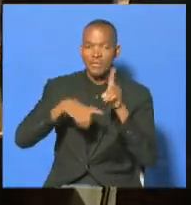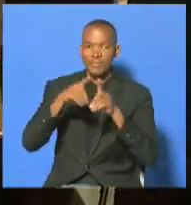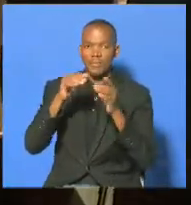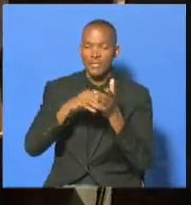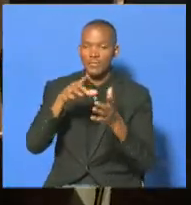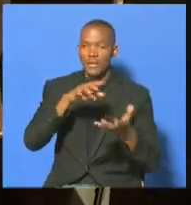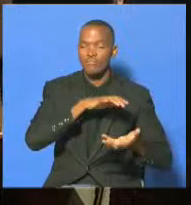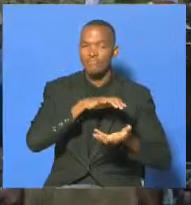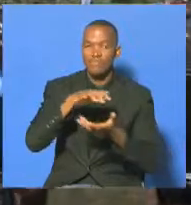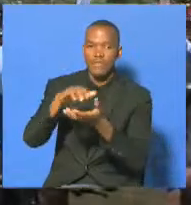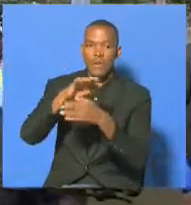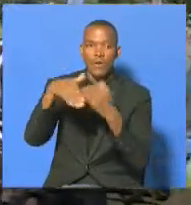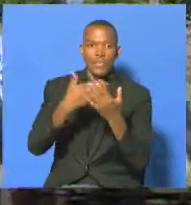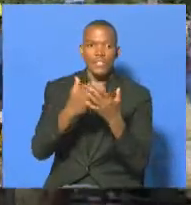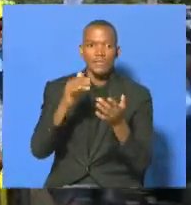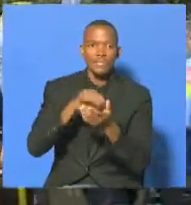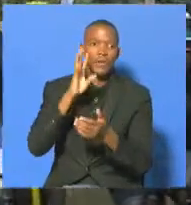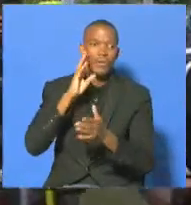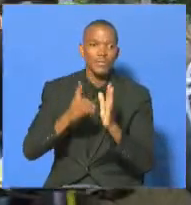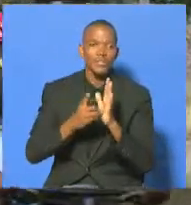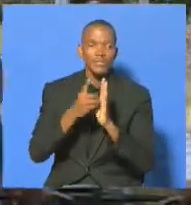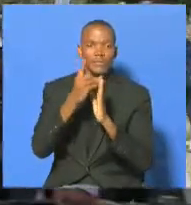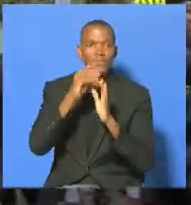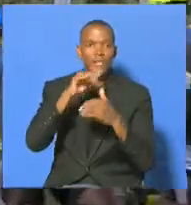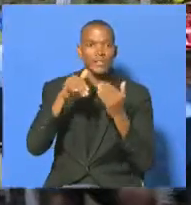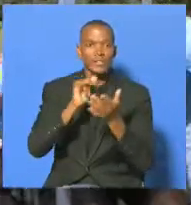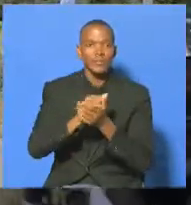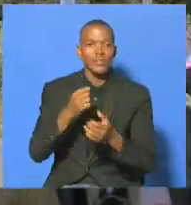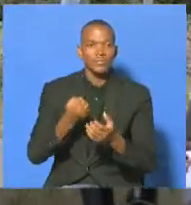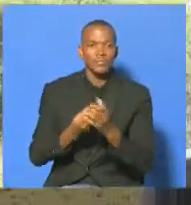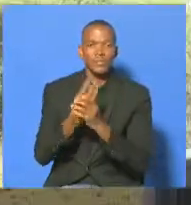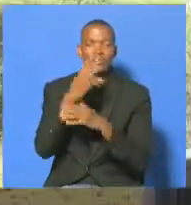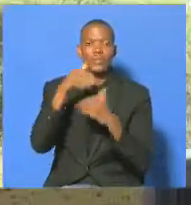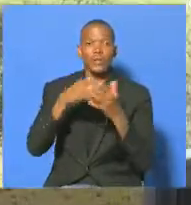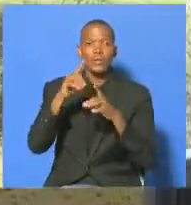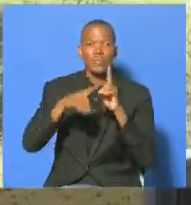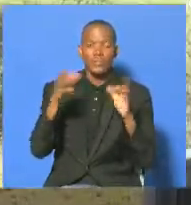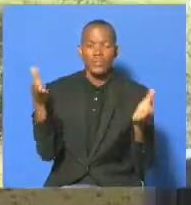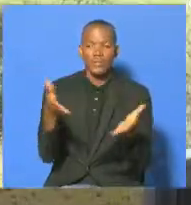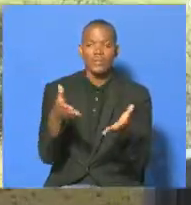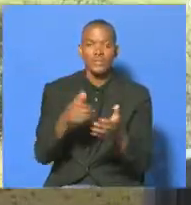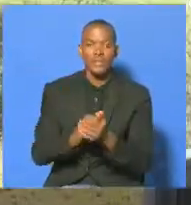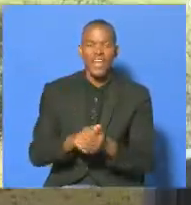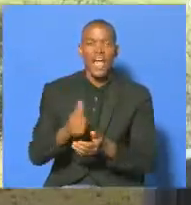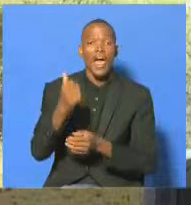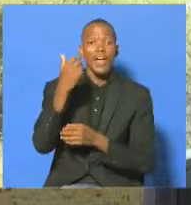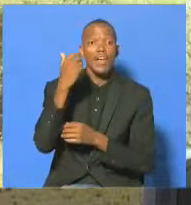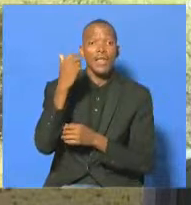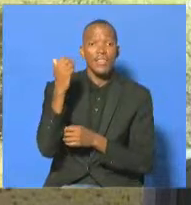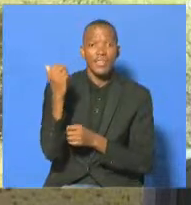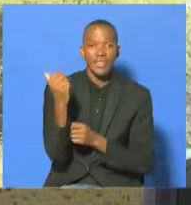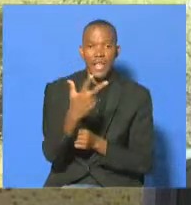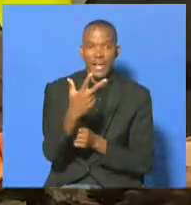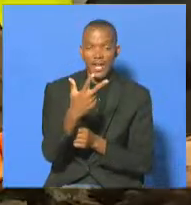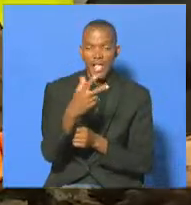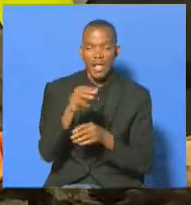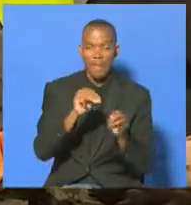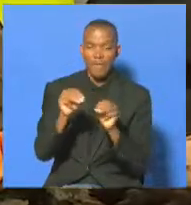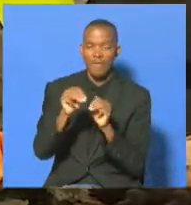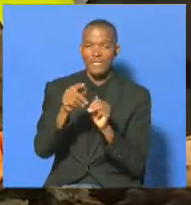rules is expected to bring developments and impact lives of the citizens. Free movement is the way to